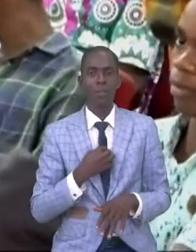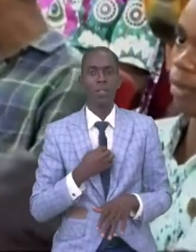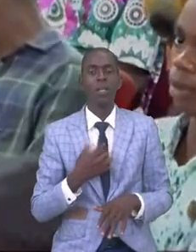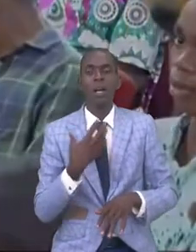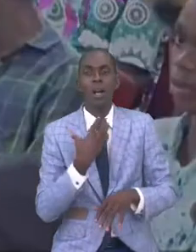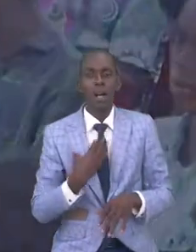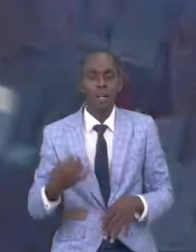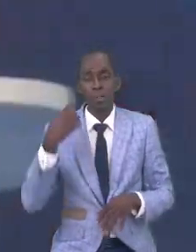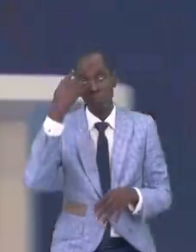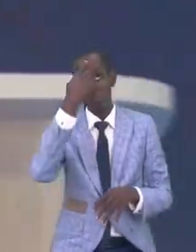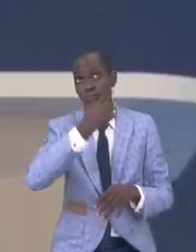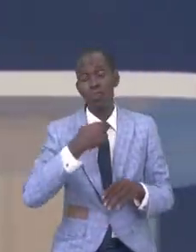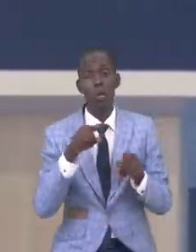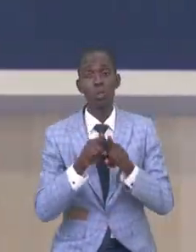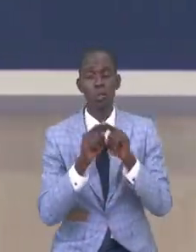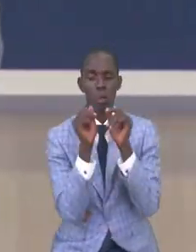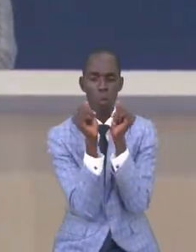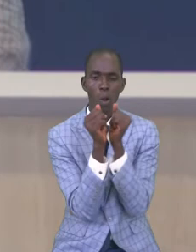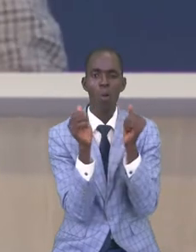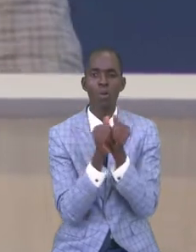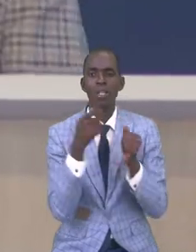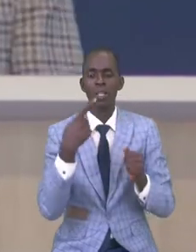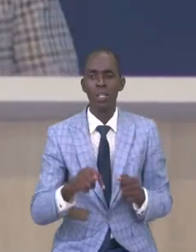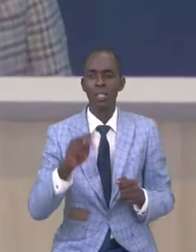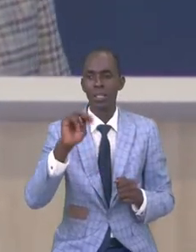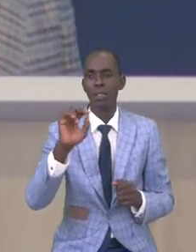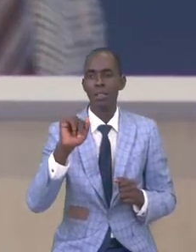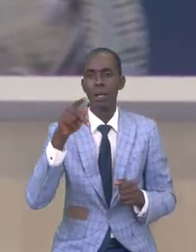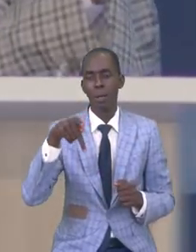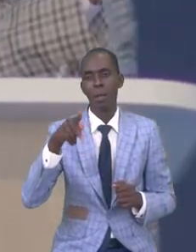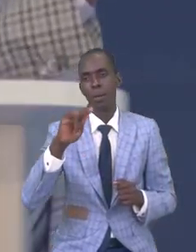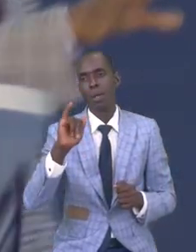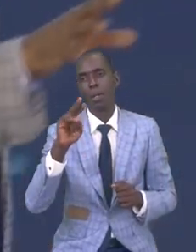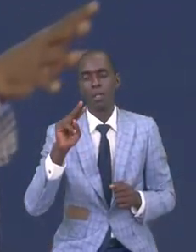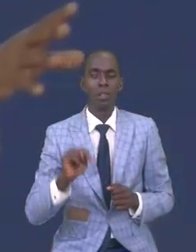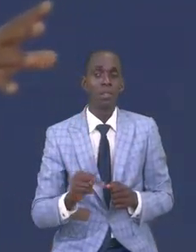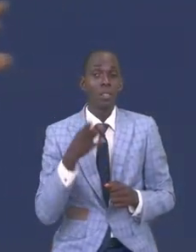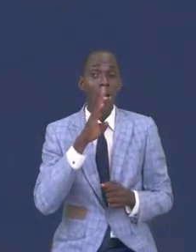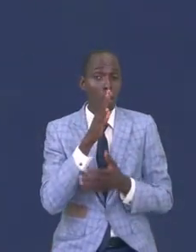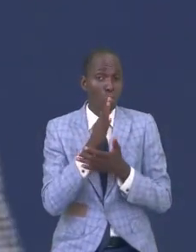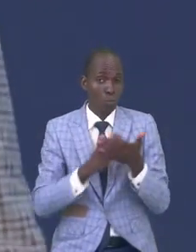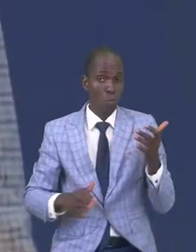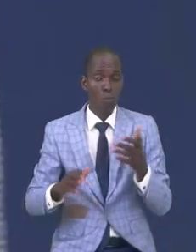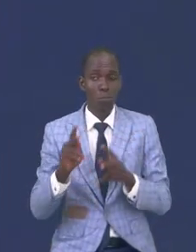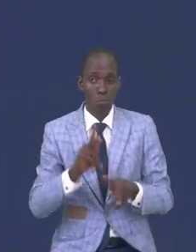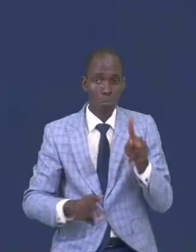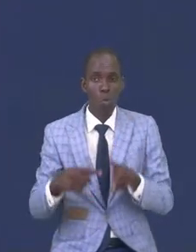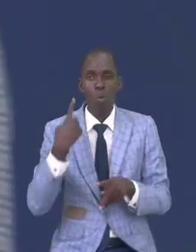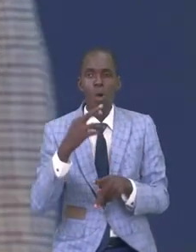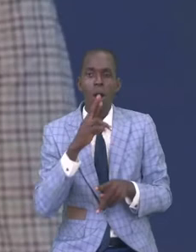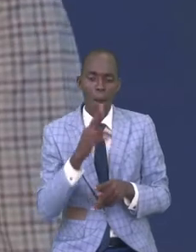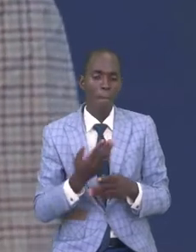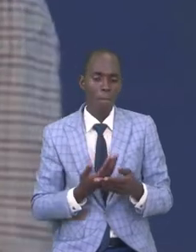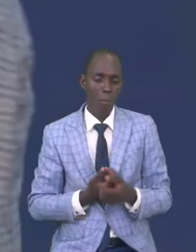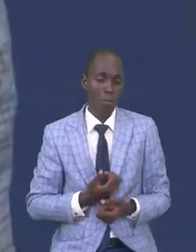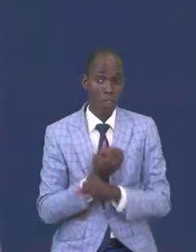face bound with a napkin. There are people who are born again. There are people who have